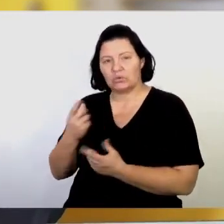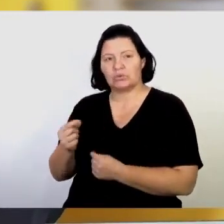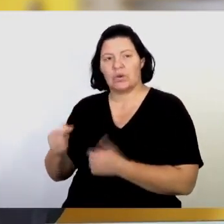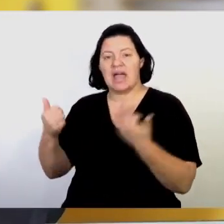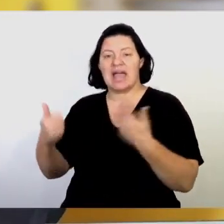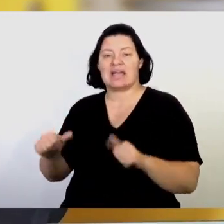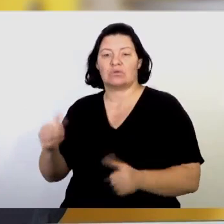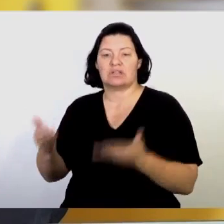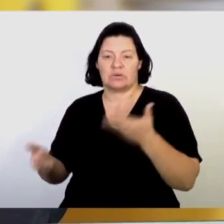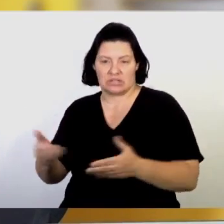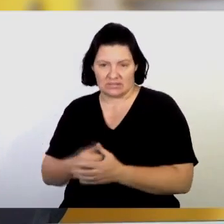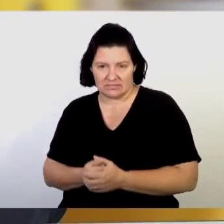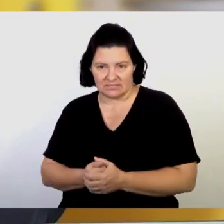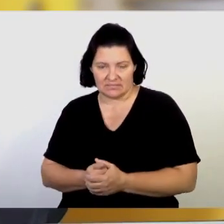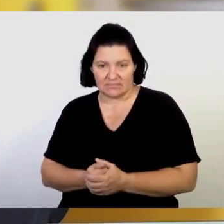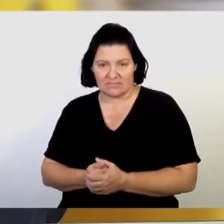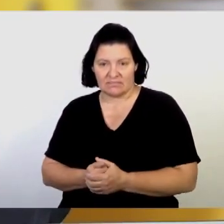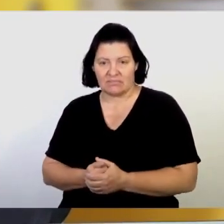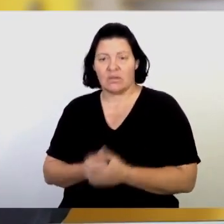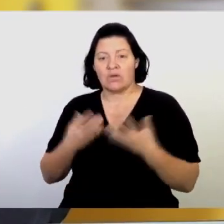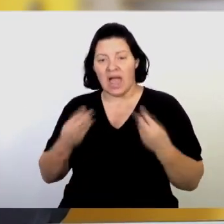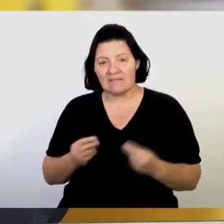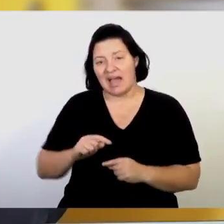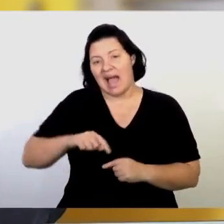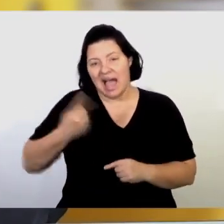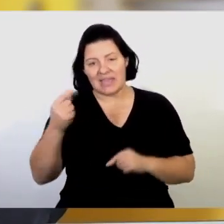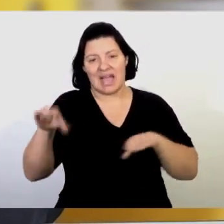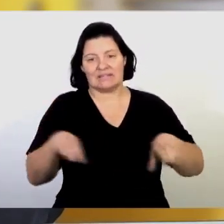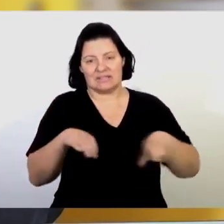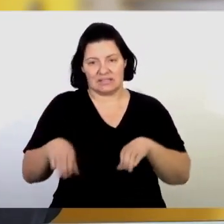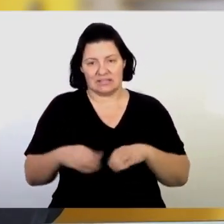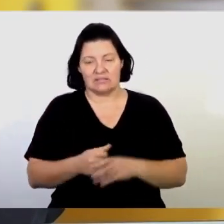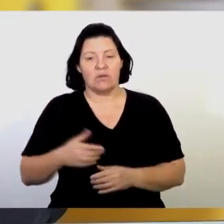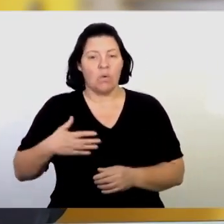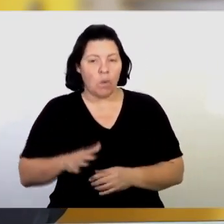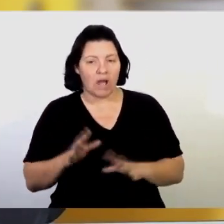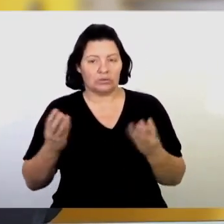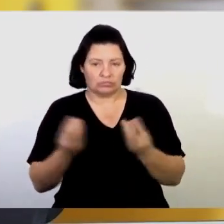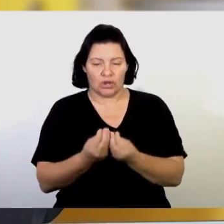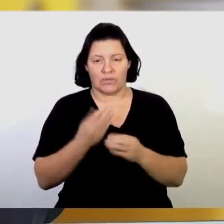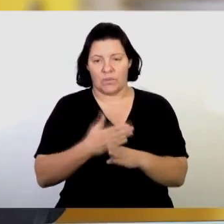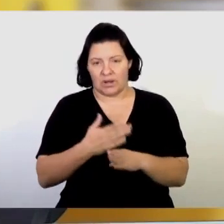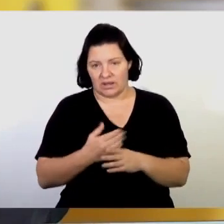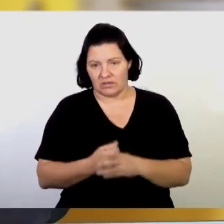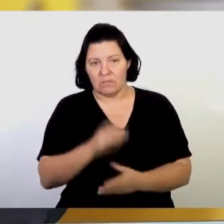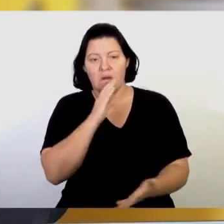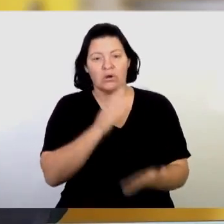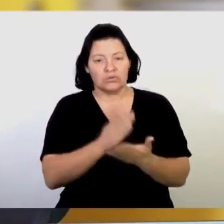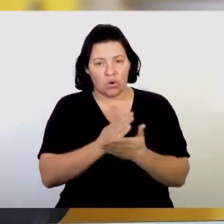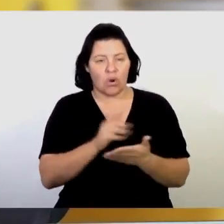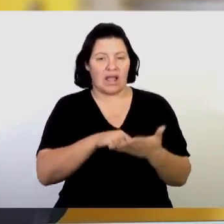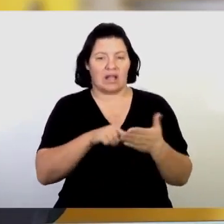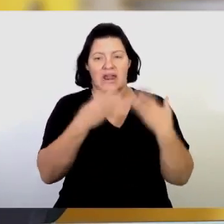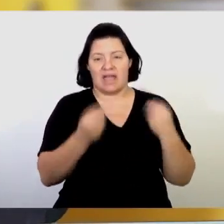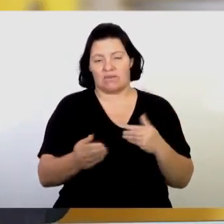do the accounting equation. I have with me here another activity that I want us to work together through. Make sure you have your